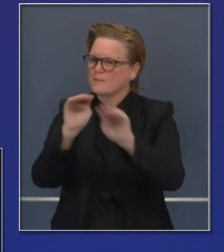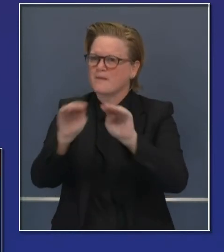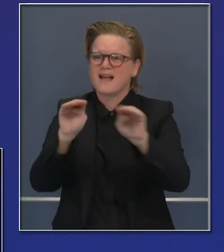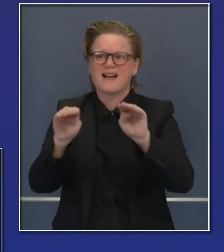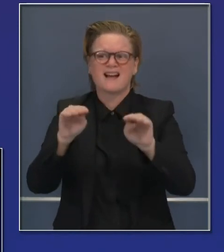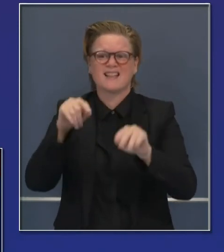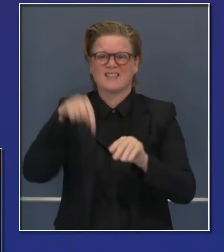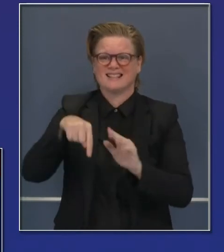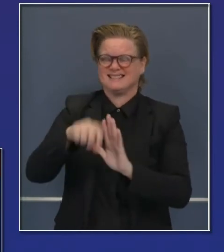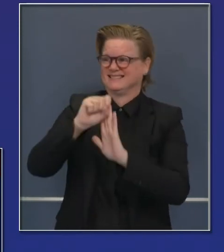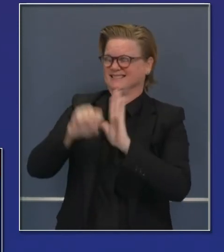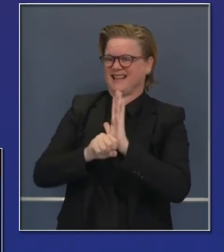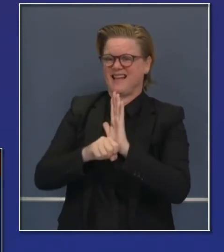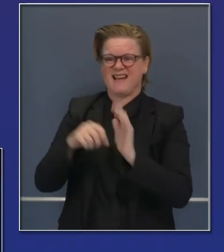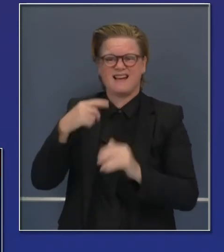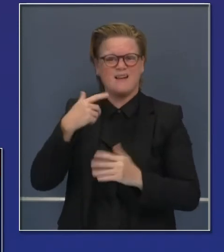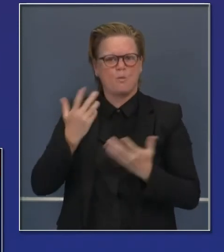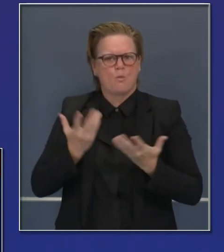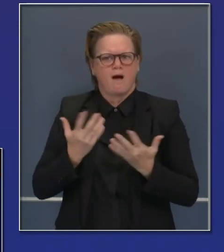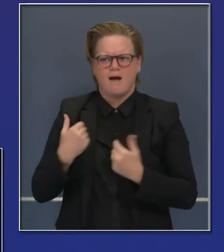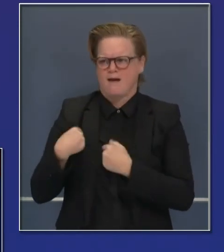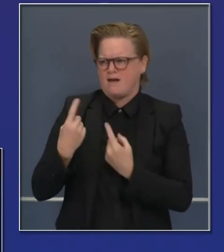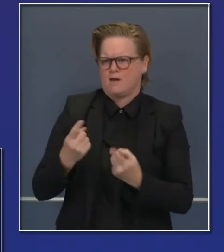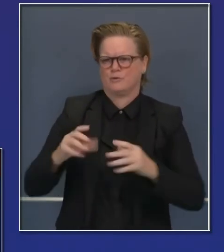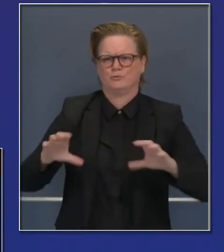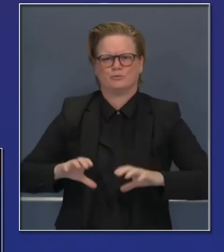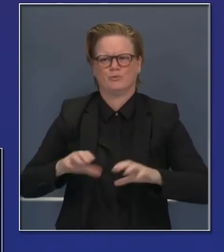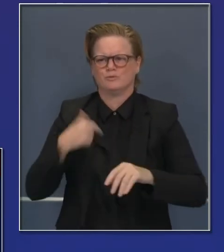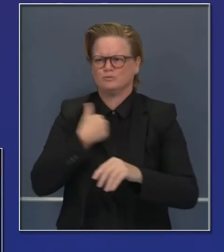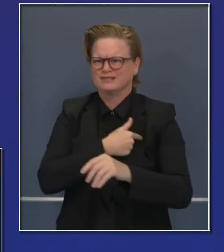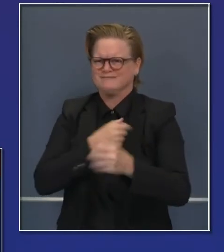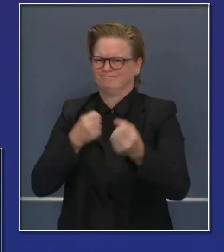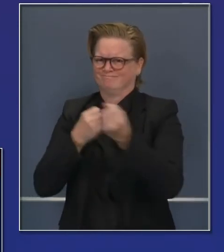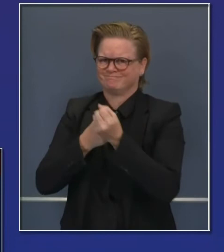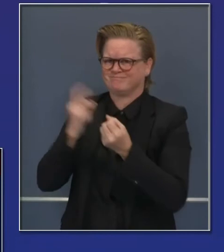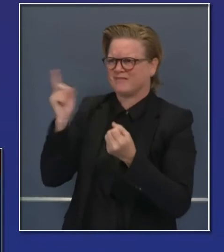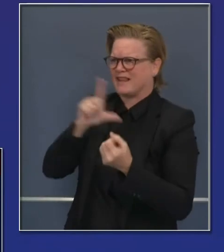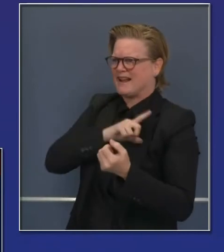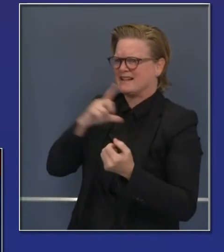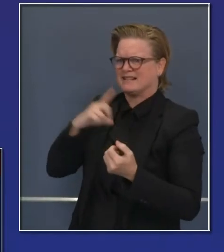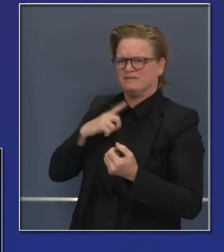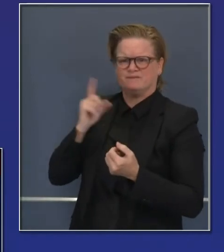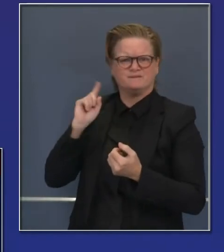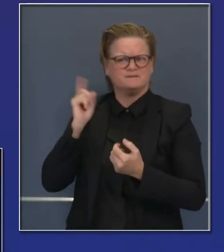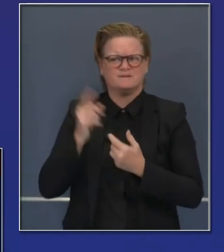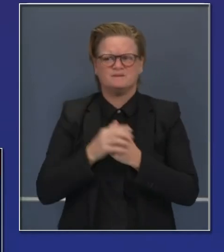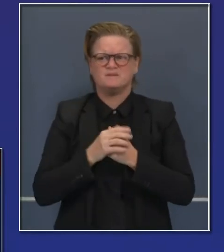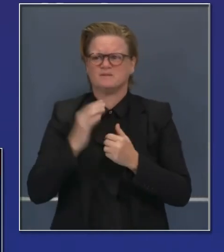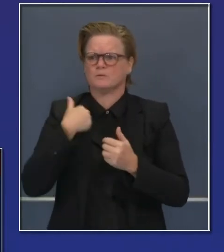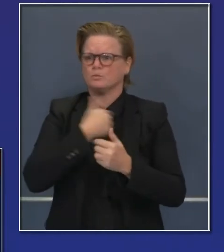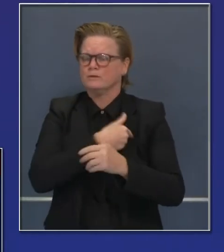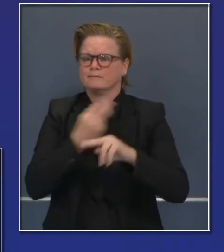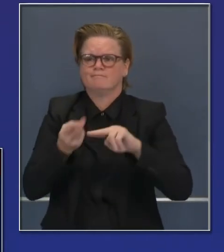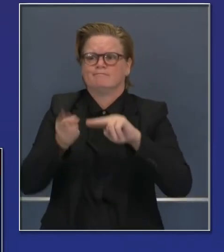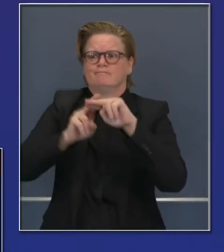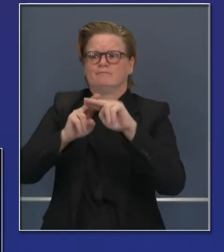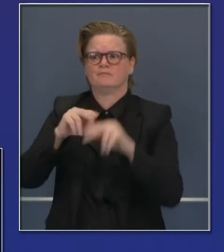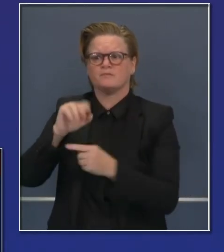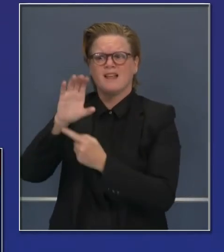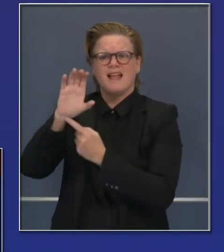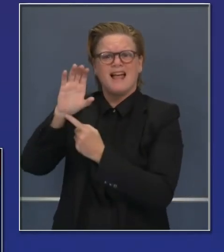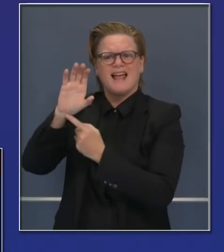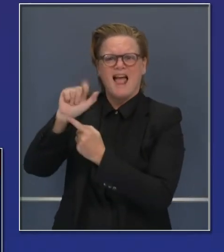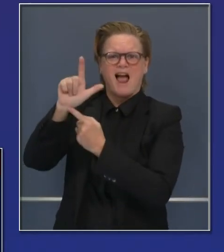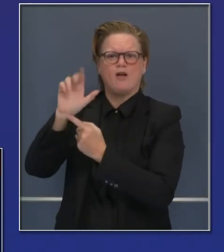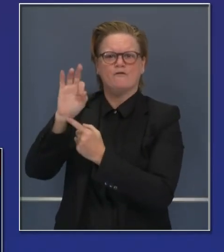of the California legislature. And that was the expansion of our CalFresh program, $1.8 billion of additional food benefits